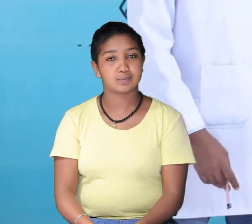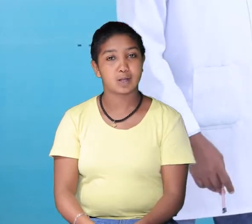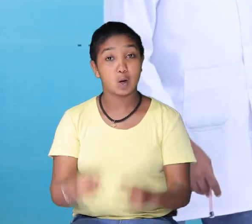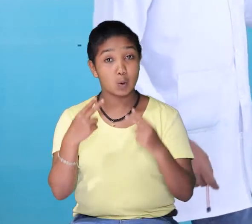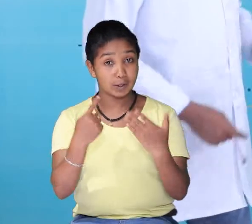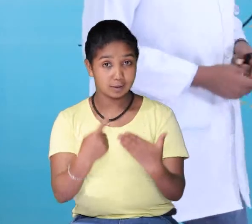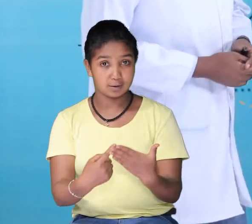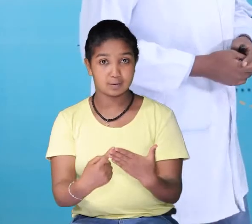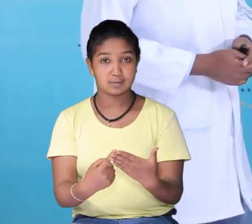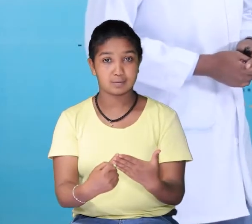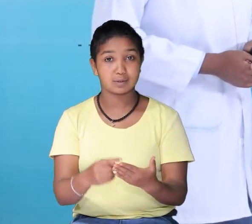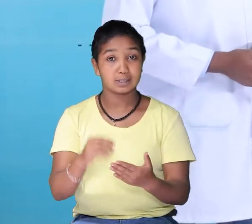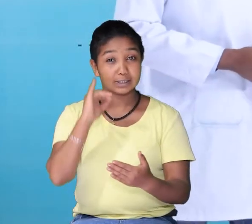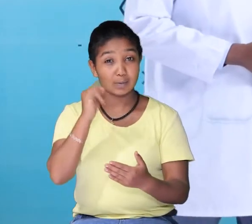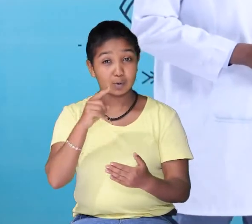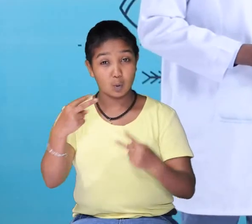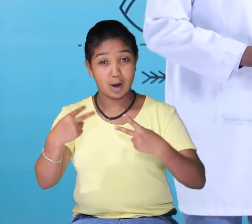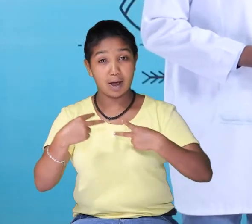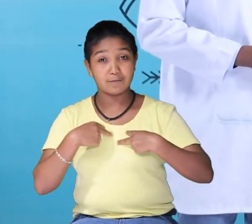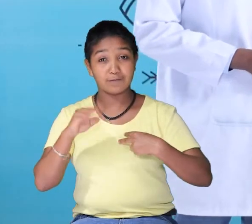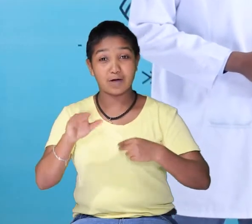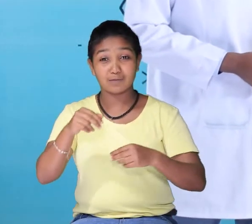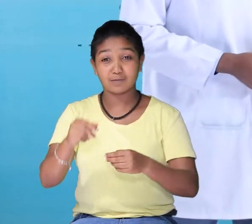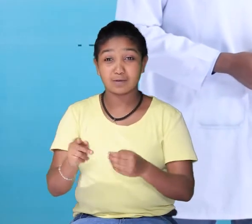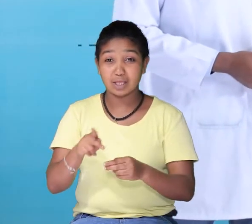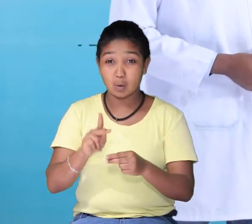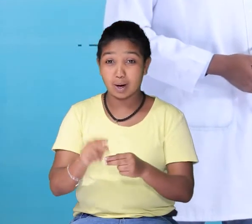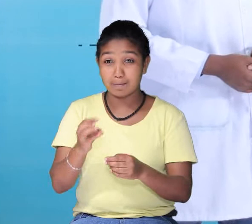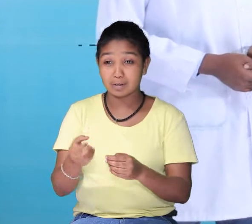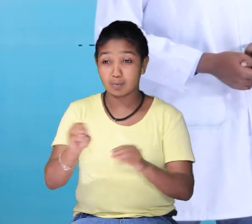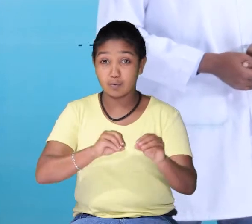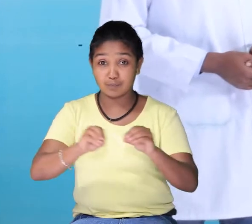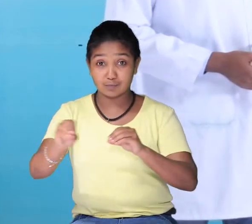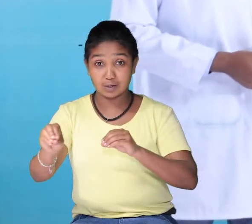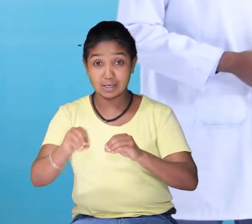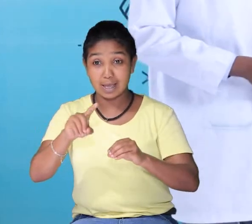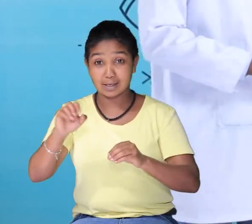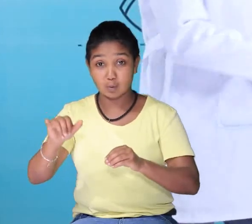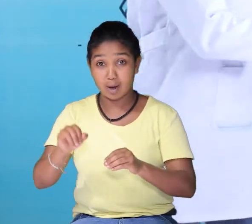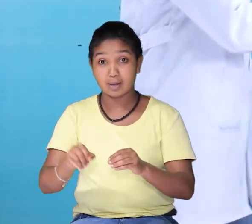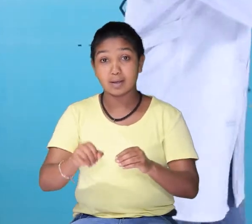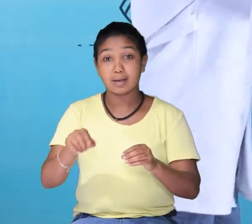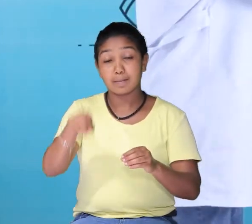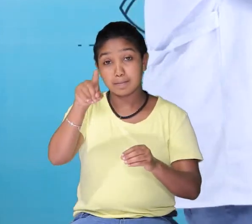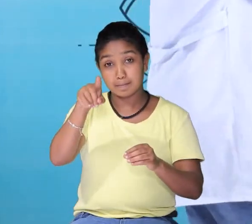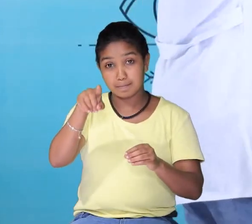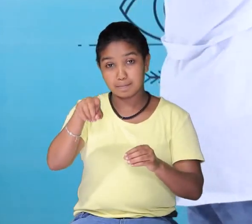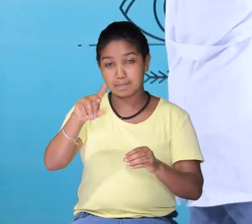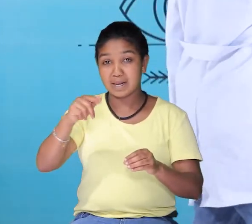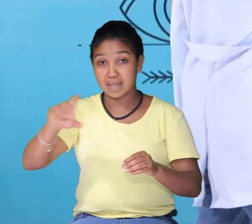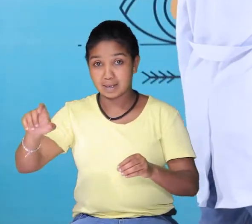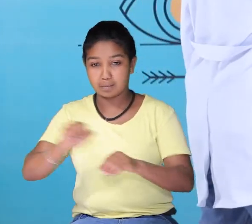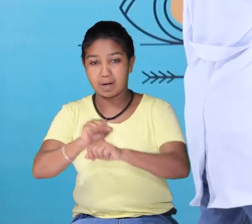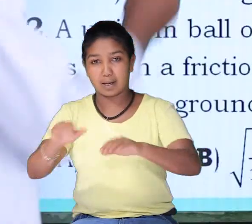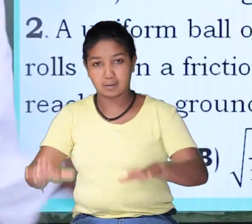Look here. Suppose here you have 5 kilogram particle moves in the xy plane with a velocity